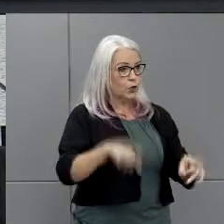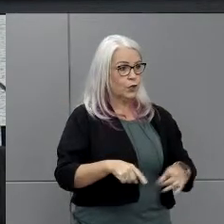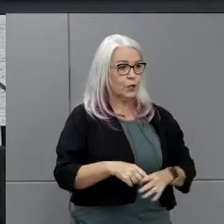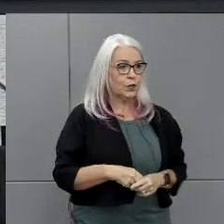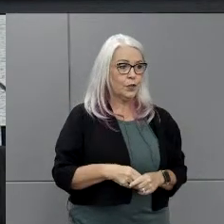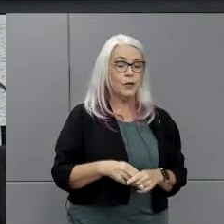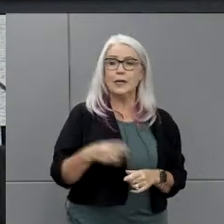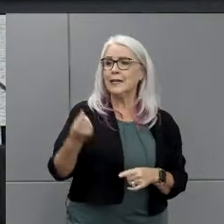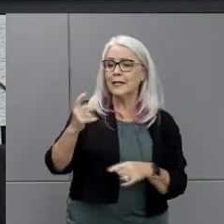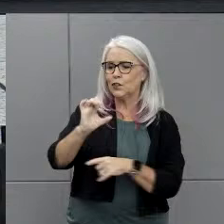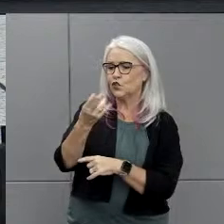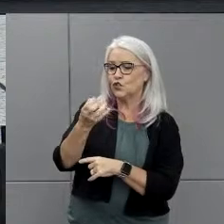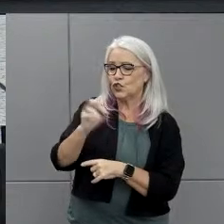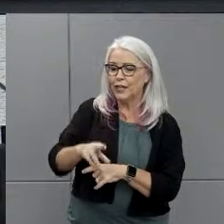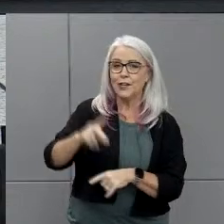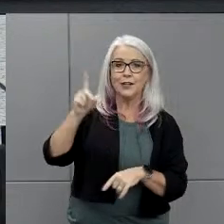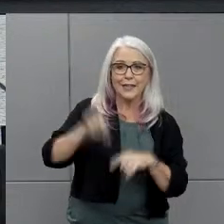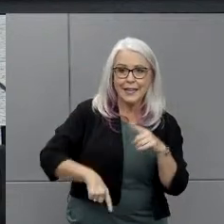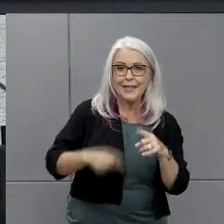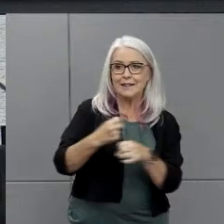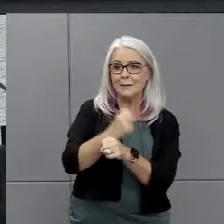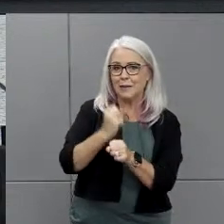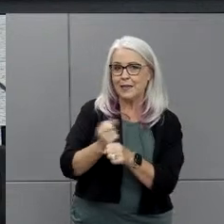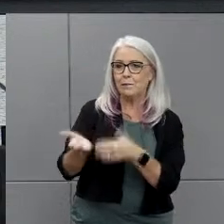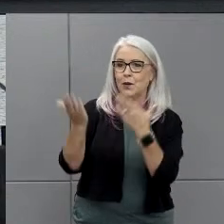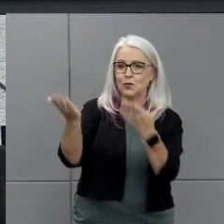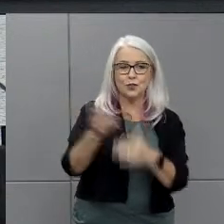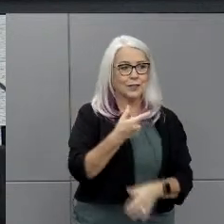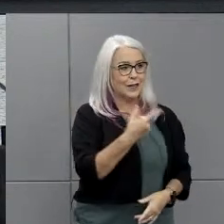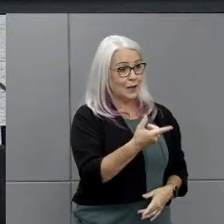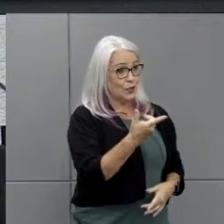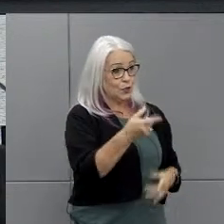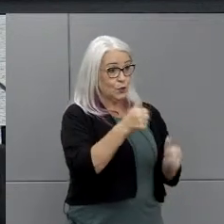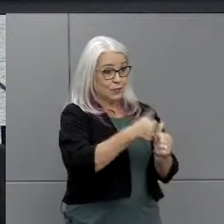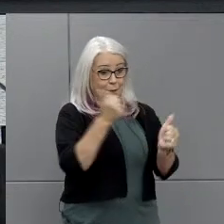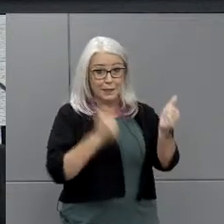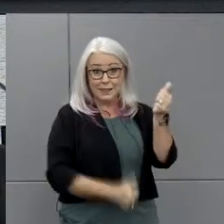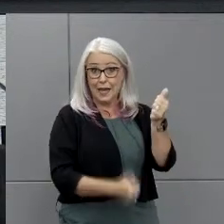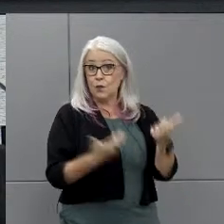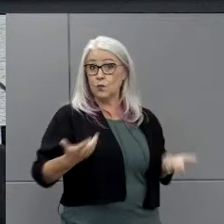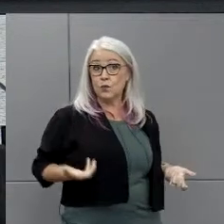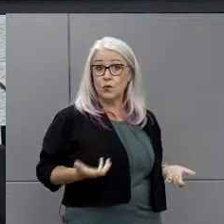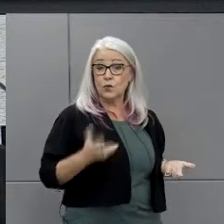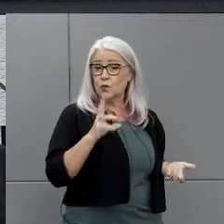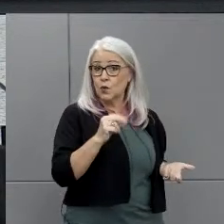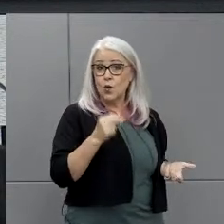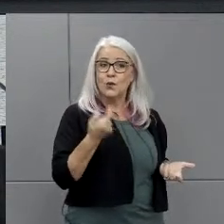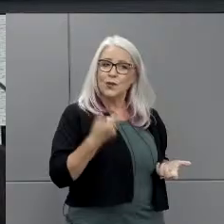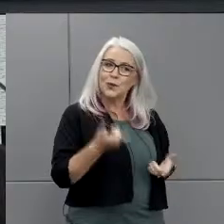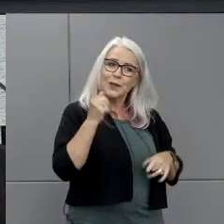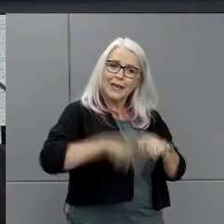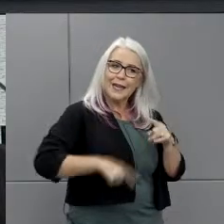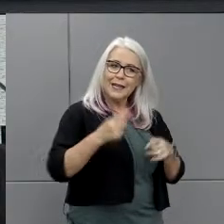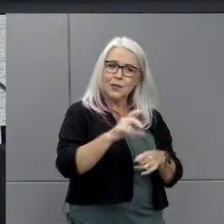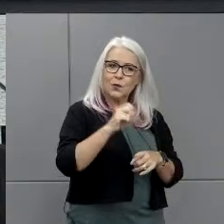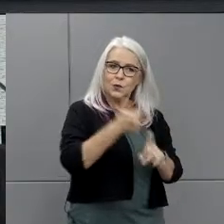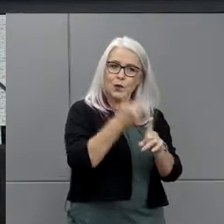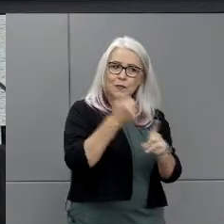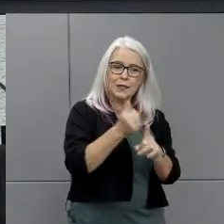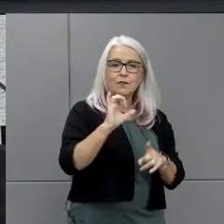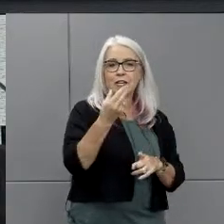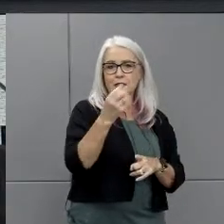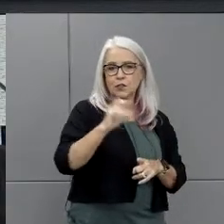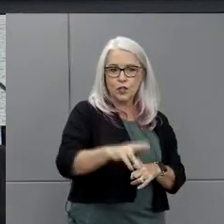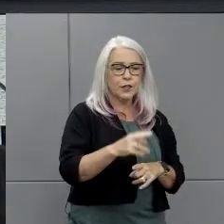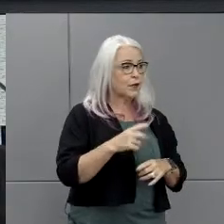it. The chair cannot make motions. Yes, the chair can. Are you stepping down? Huh? Nope, don't You have to. can't do that as the chair.